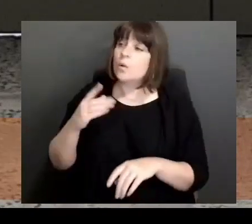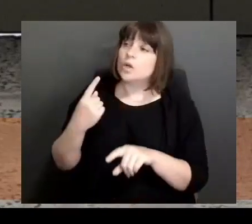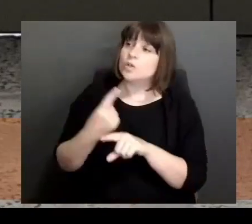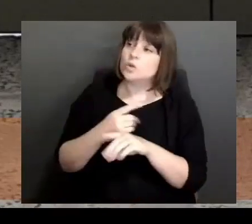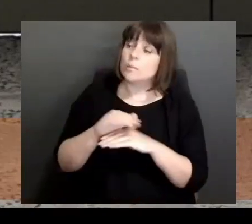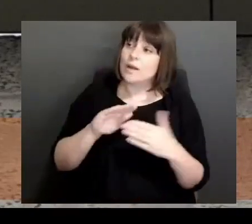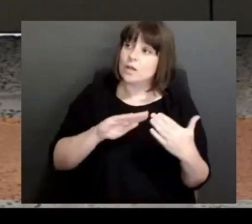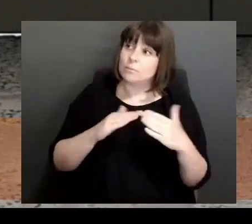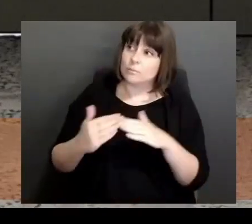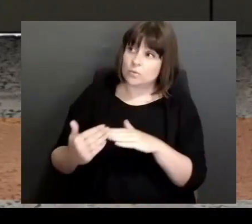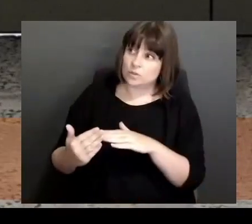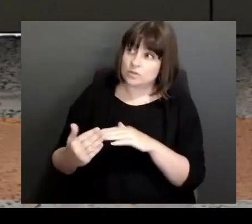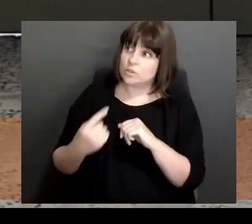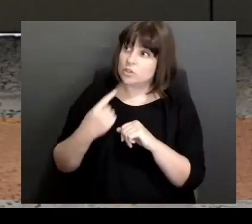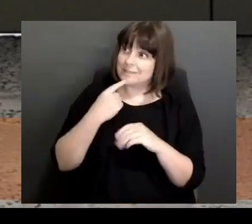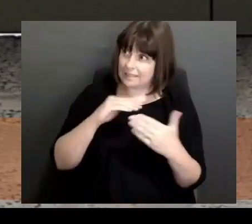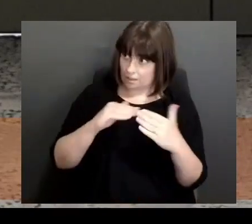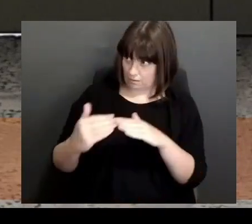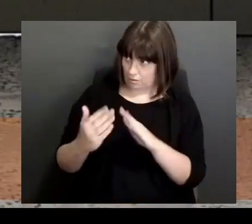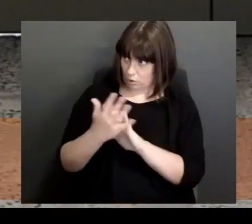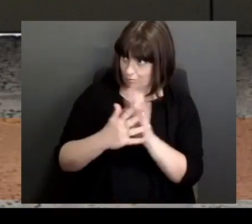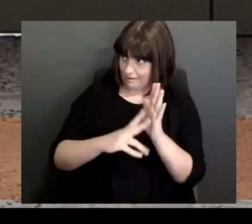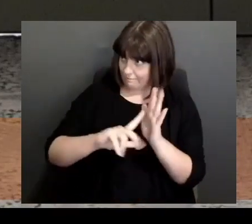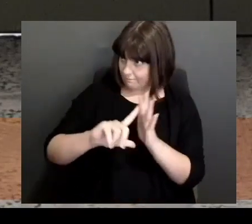about Victorian community?